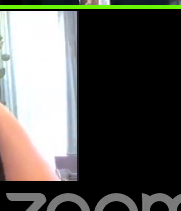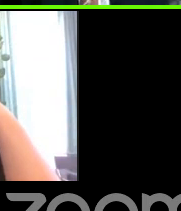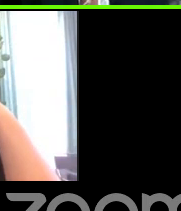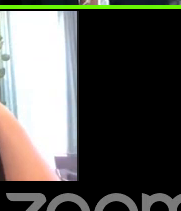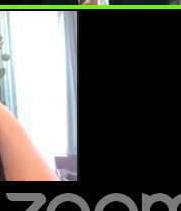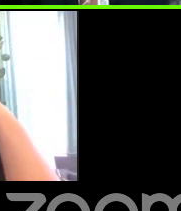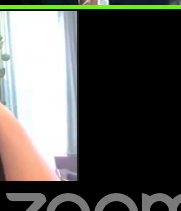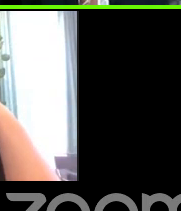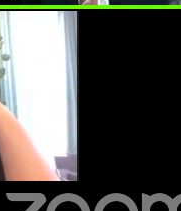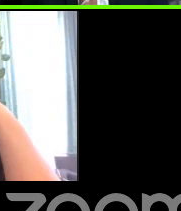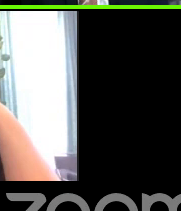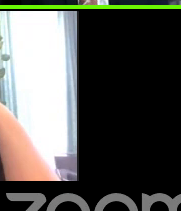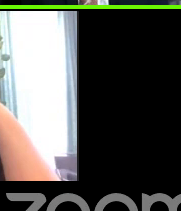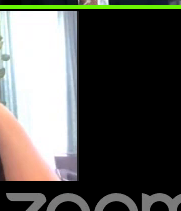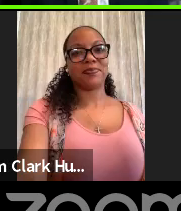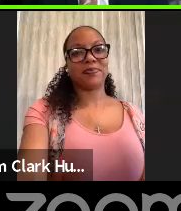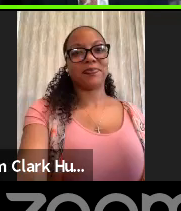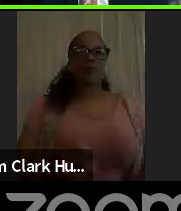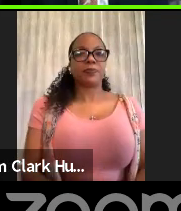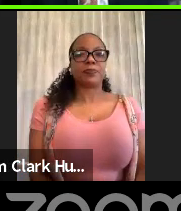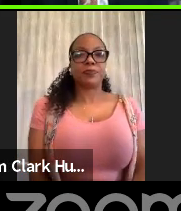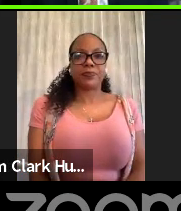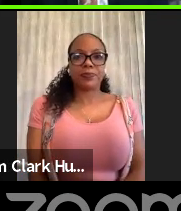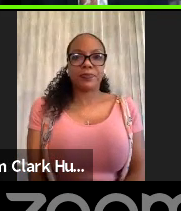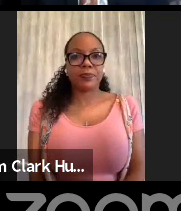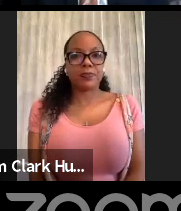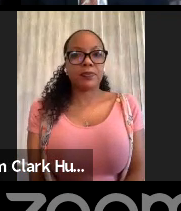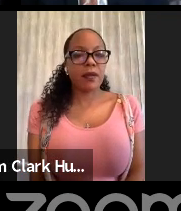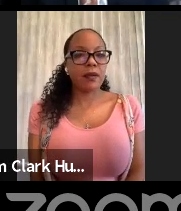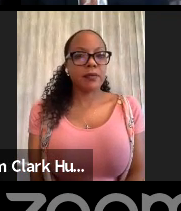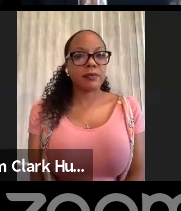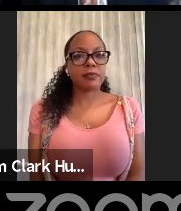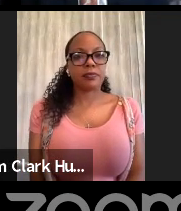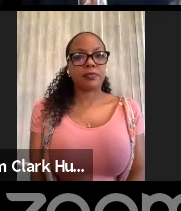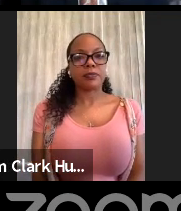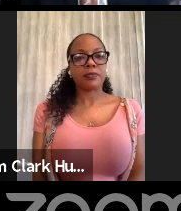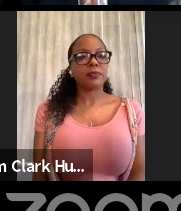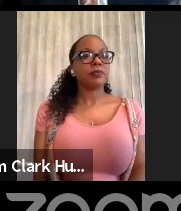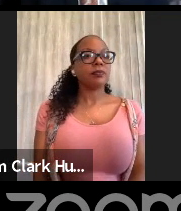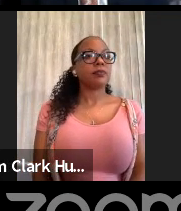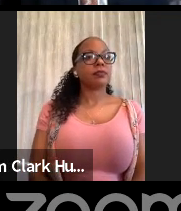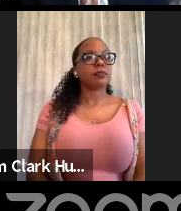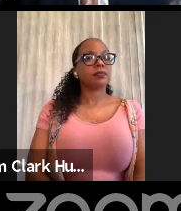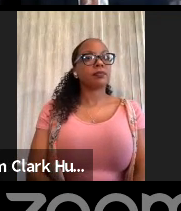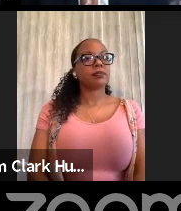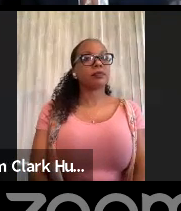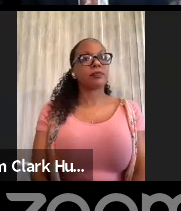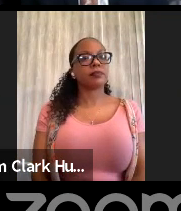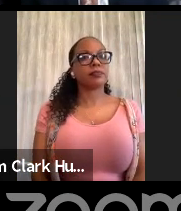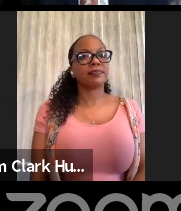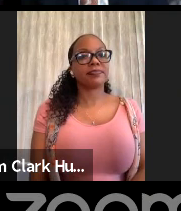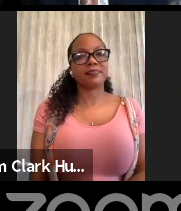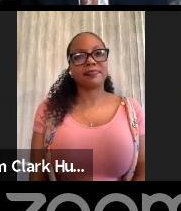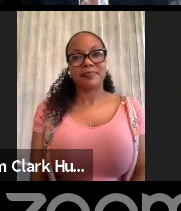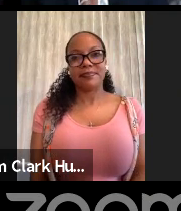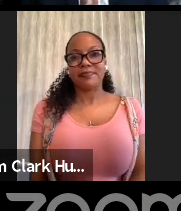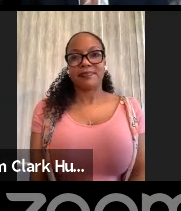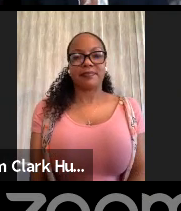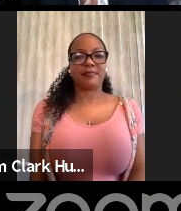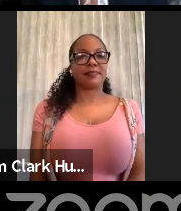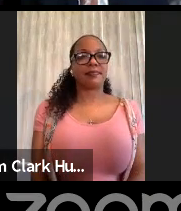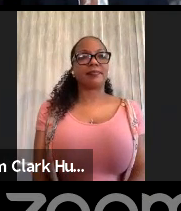entertain a motion for amendment number 6. I'll make the motion for amendment number 6. Moved by the Alderman from